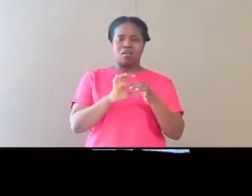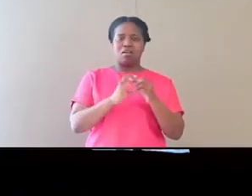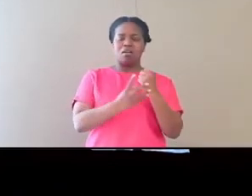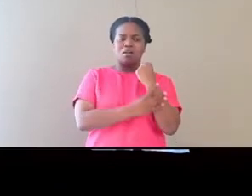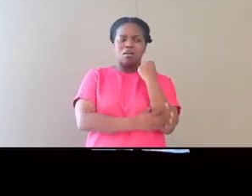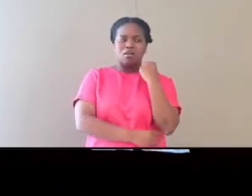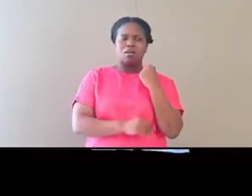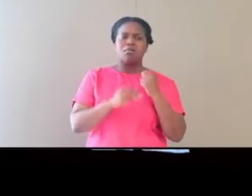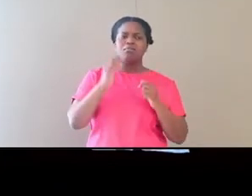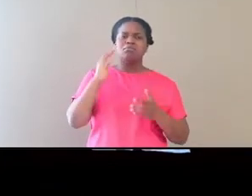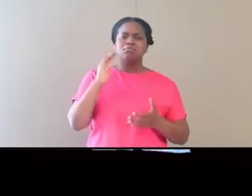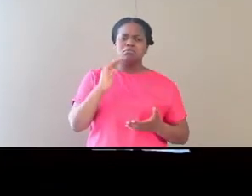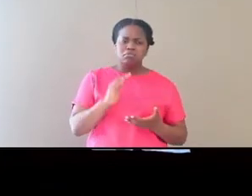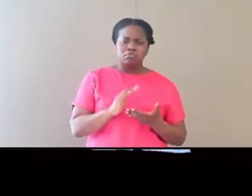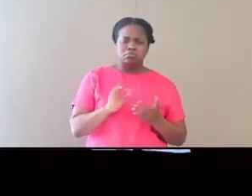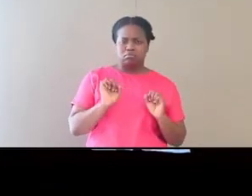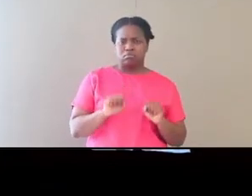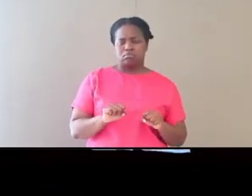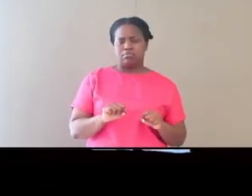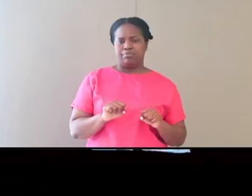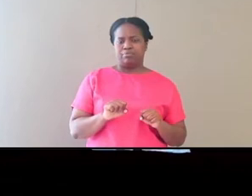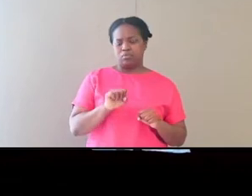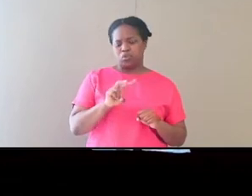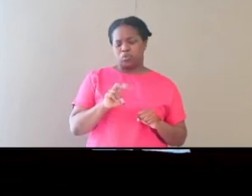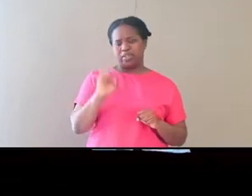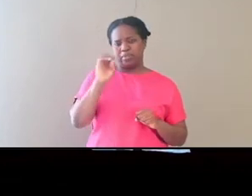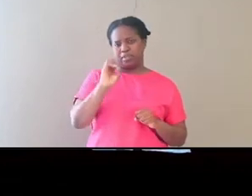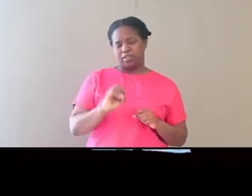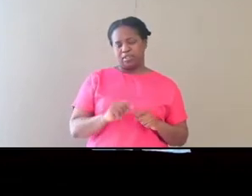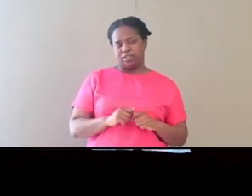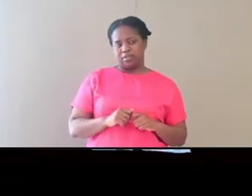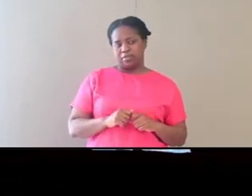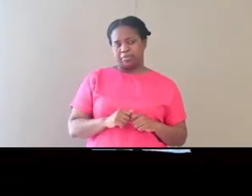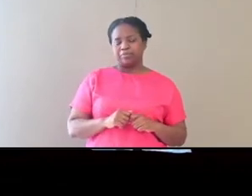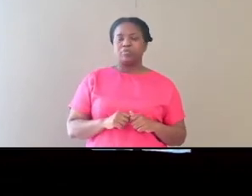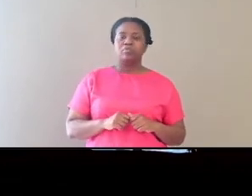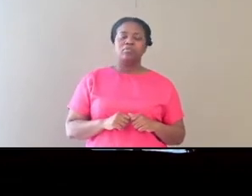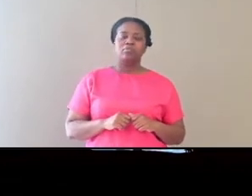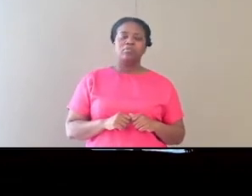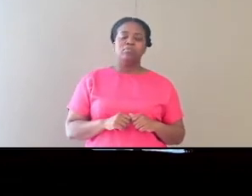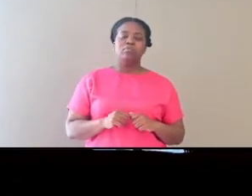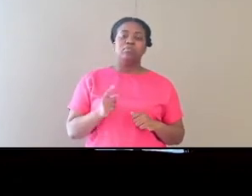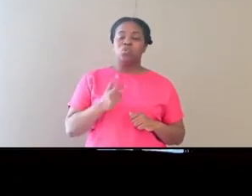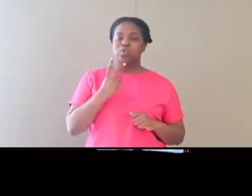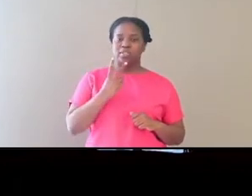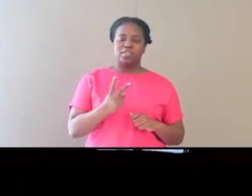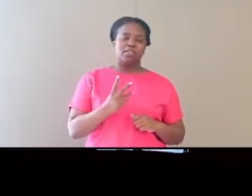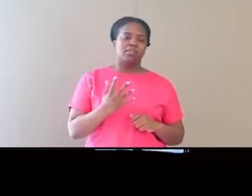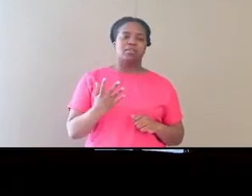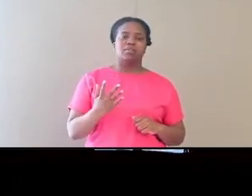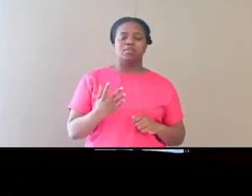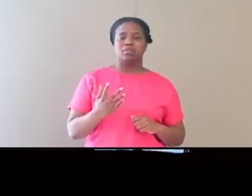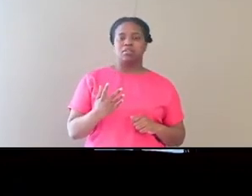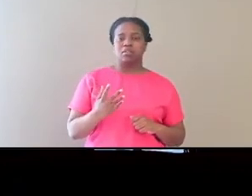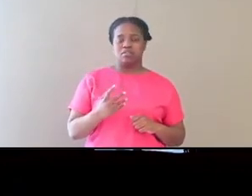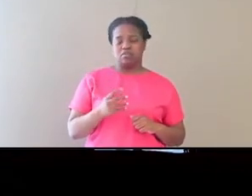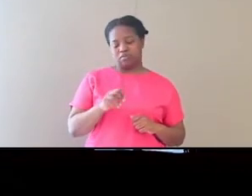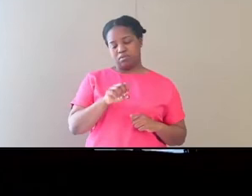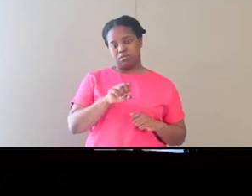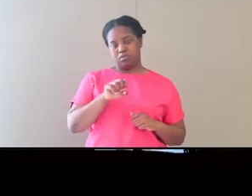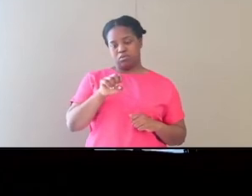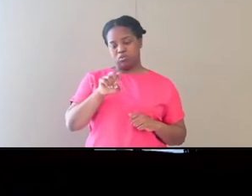child food poverty rate by 20 percentage points. We then see it stabilizing a bit from 2013